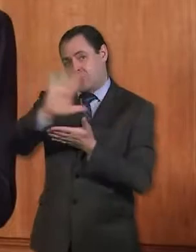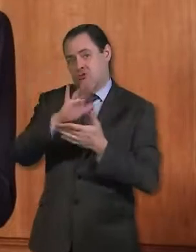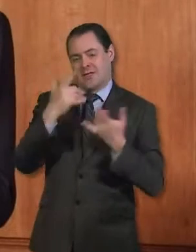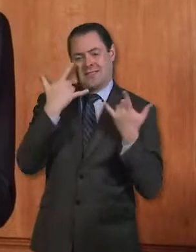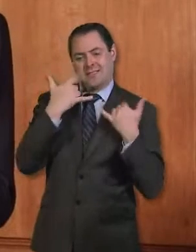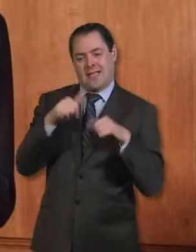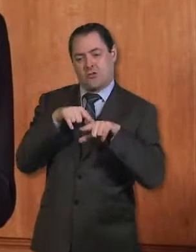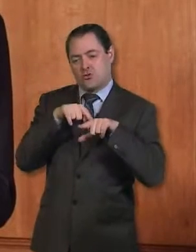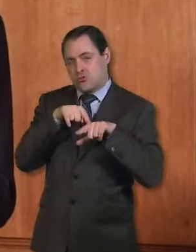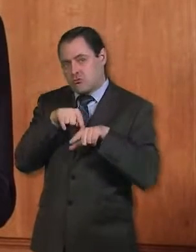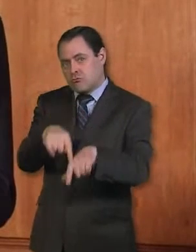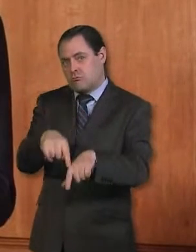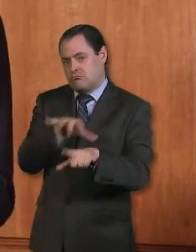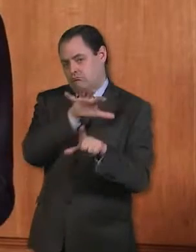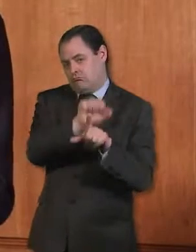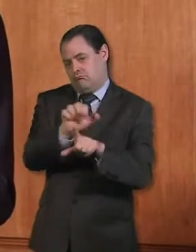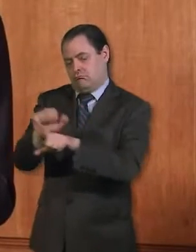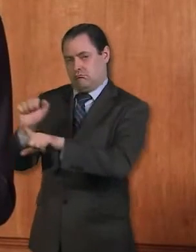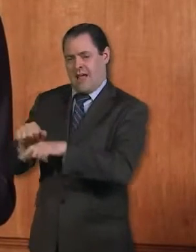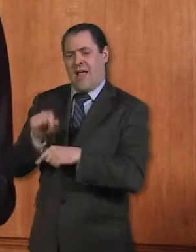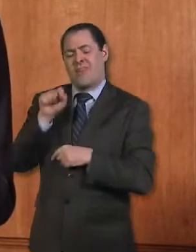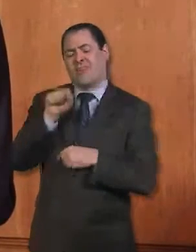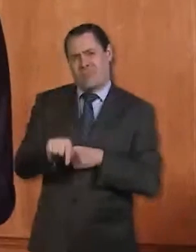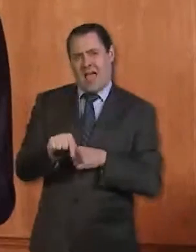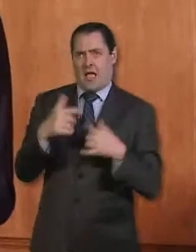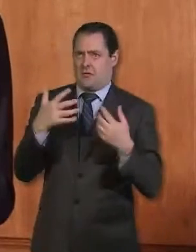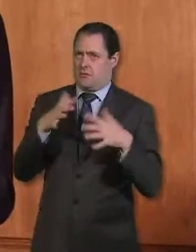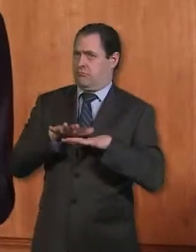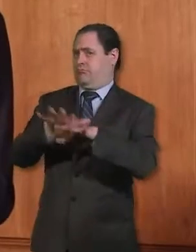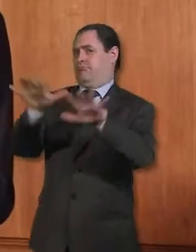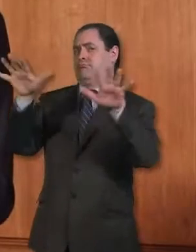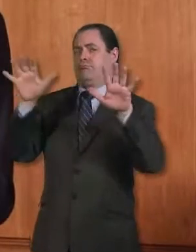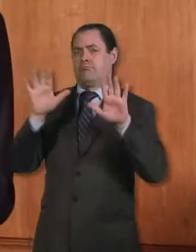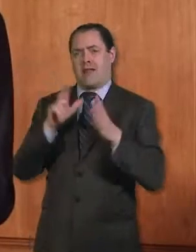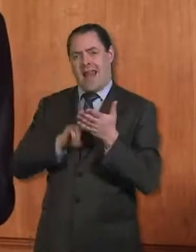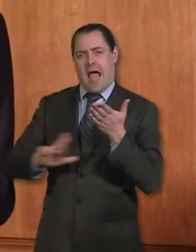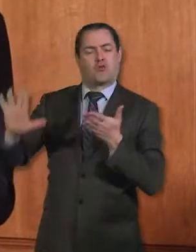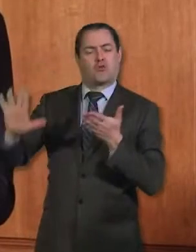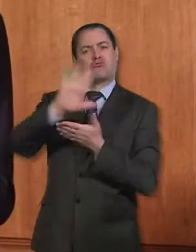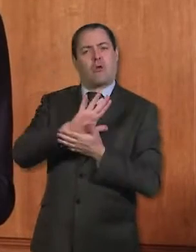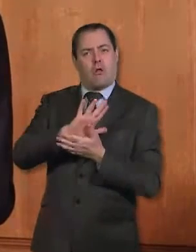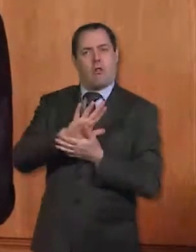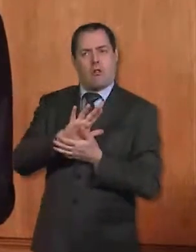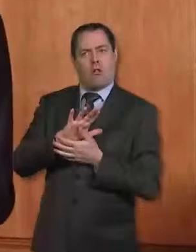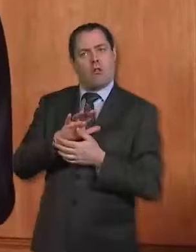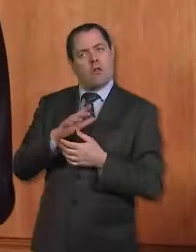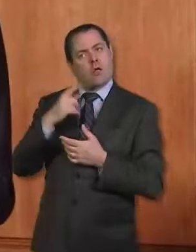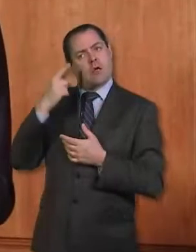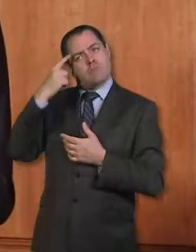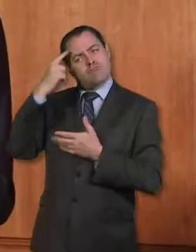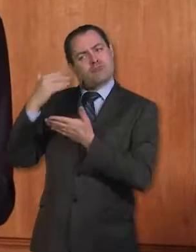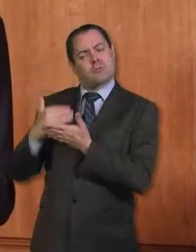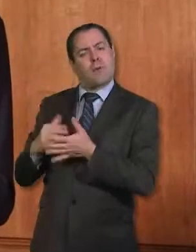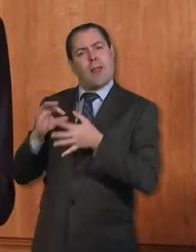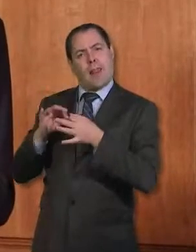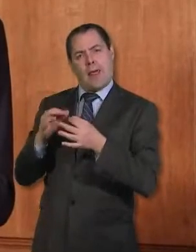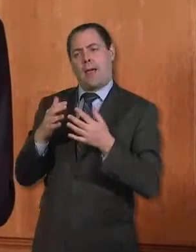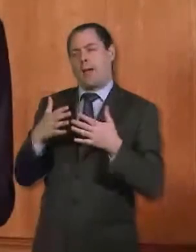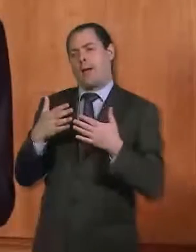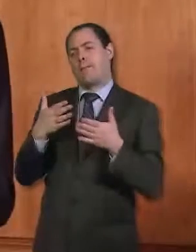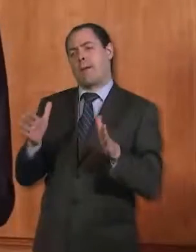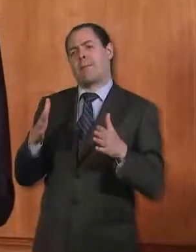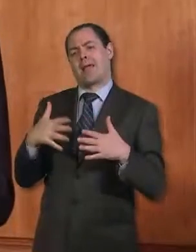its scale, but works on the basis of well-tried principles of public health contact tracing. It's supported by